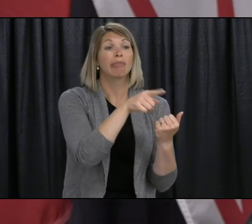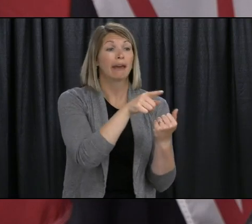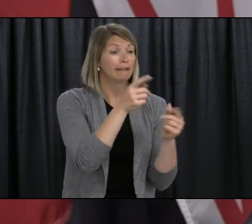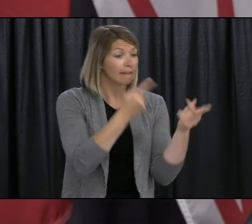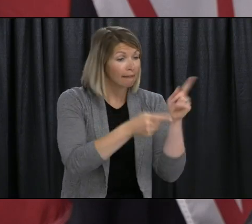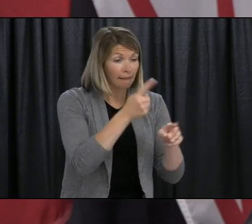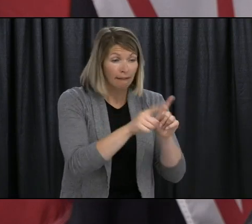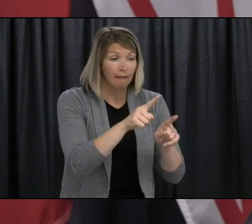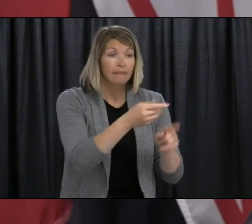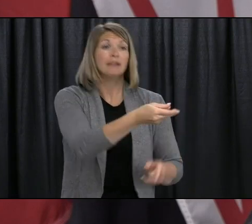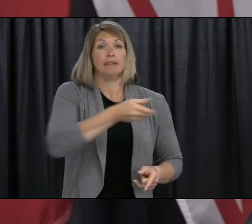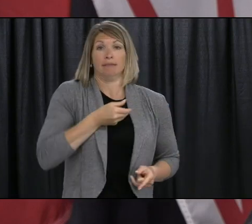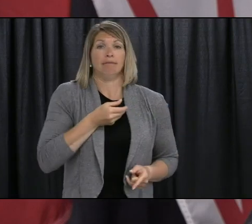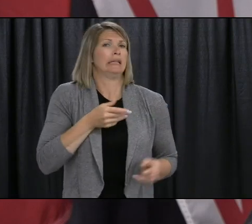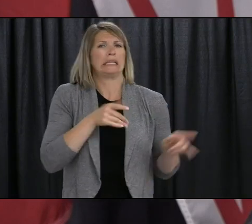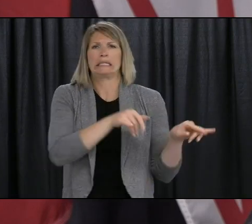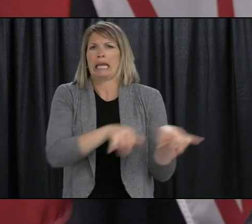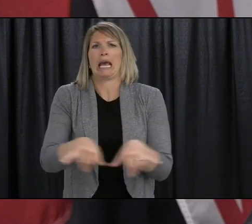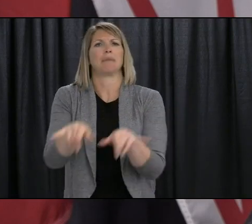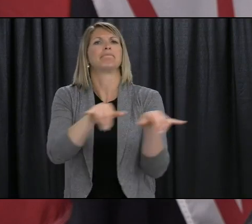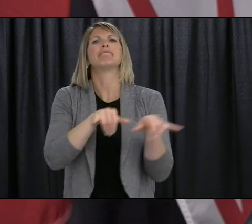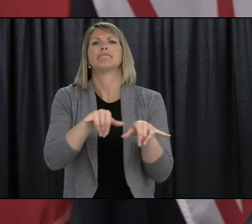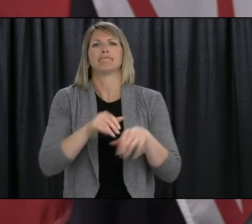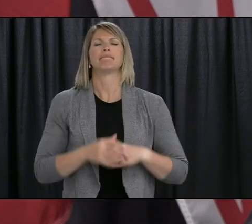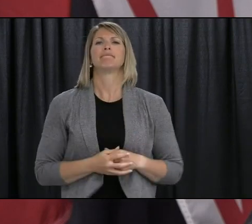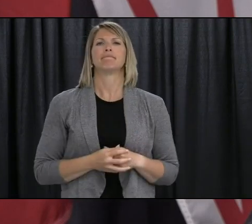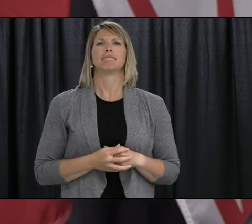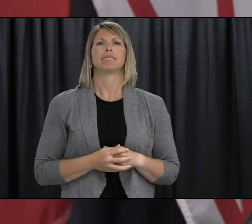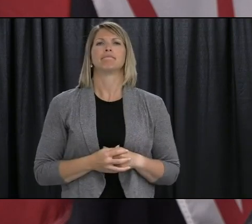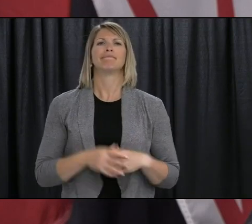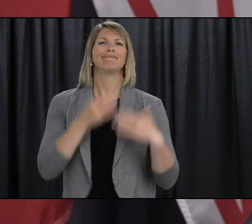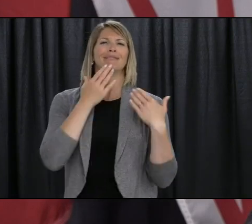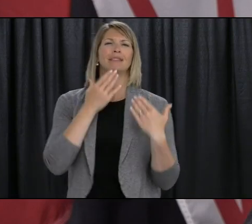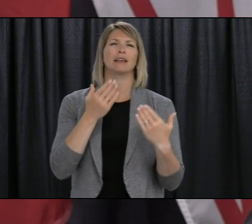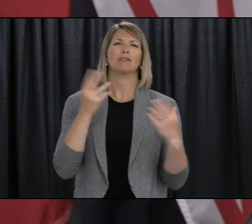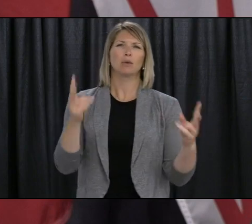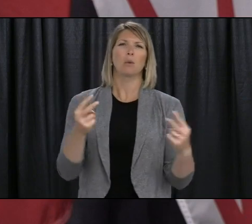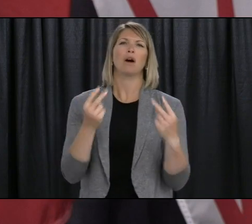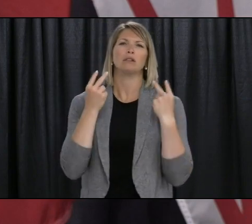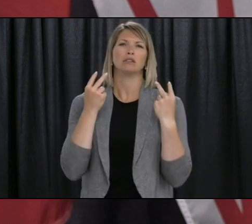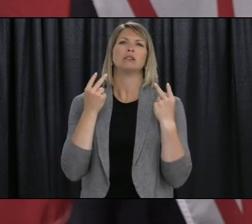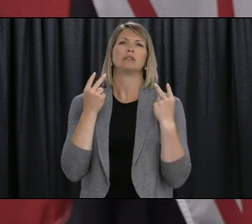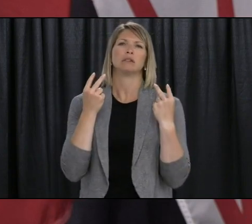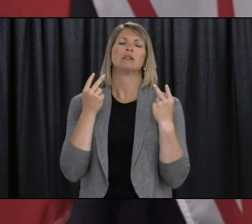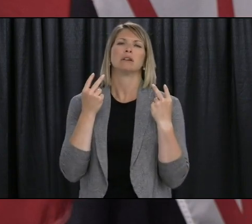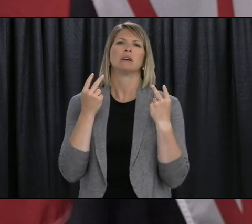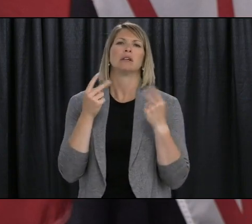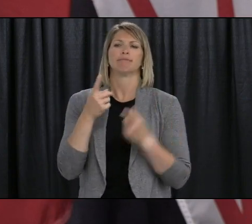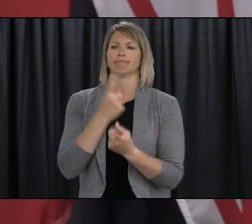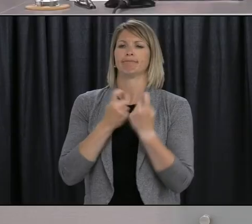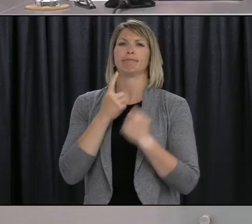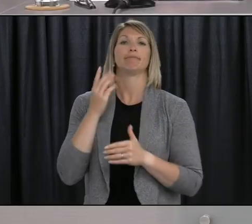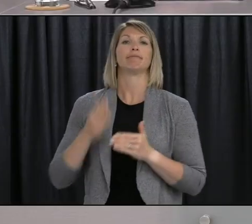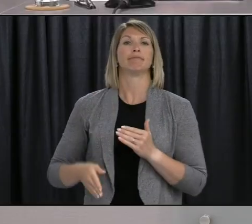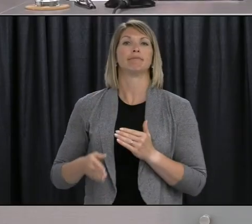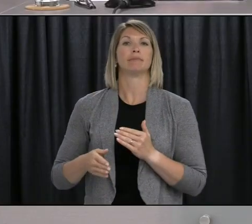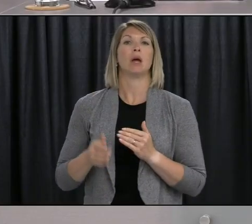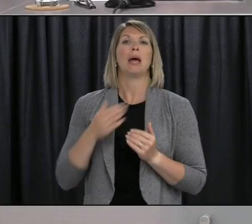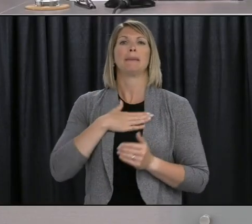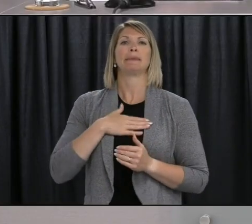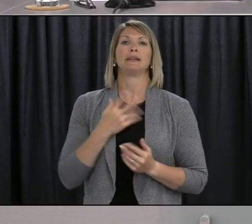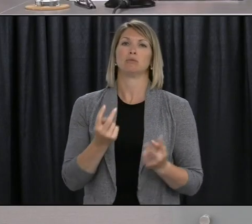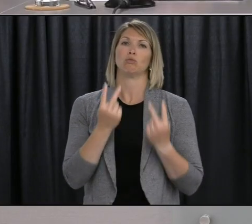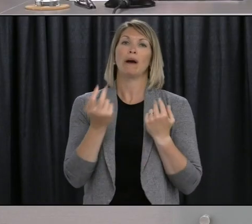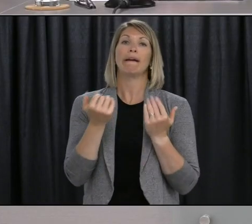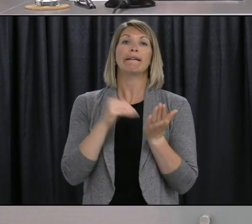will be treated. Thank you. Thank you very much for tuning in. The time for questions has ended. Please join us again on